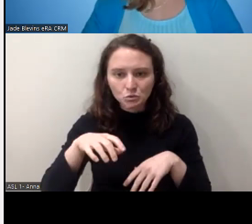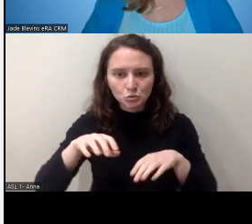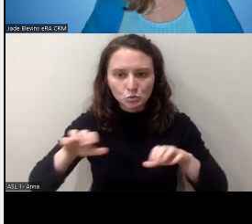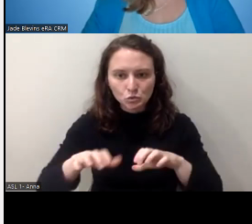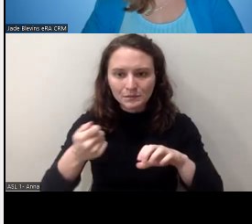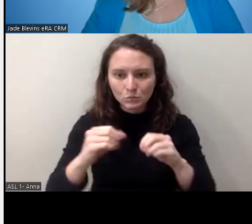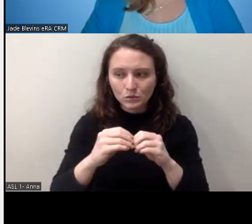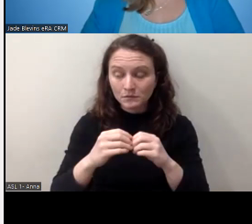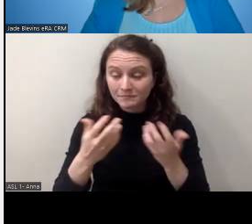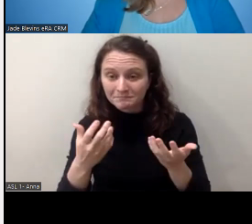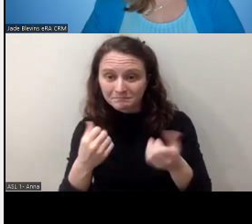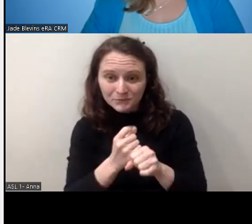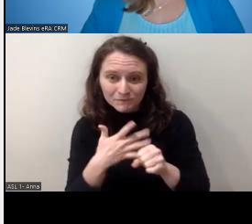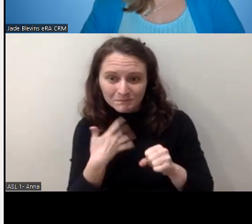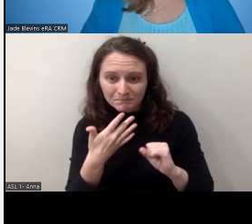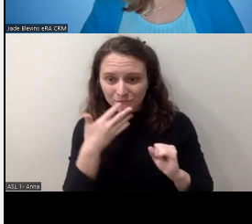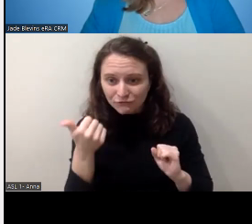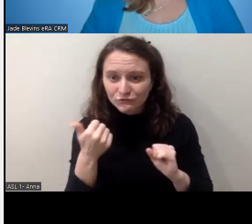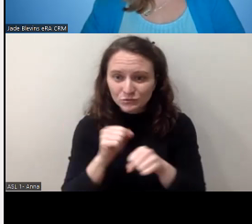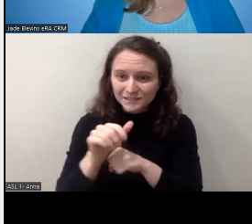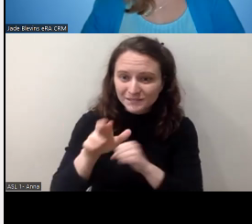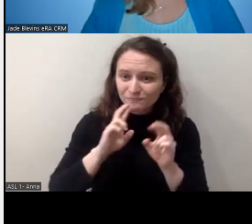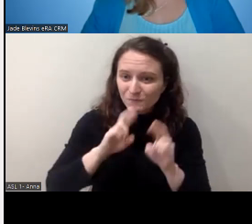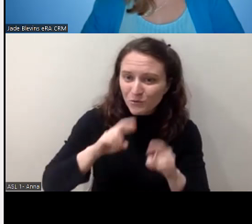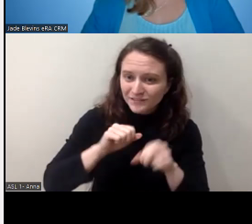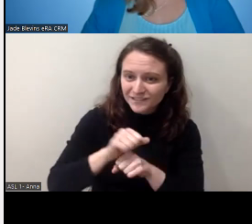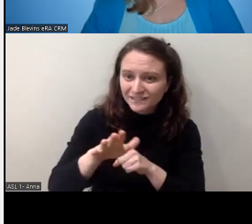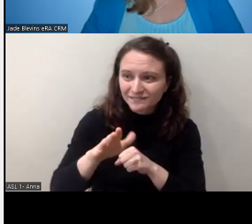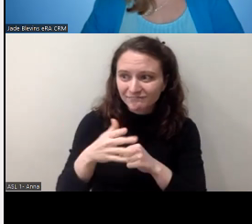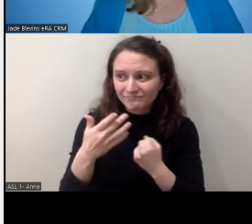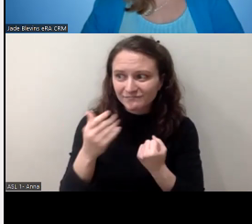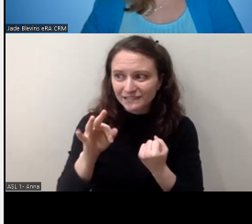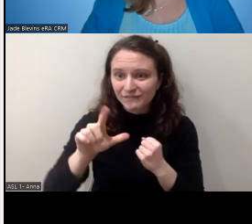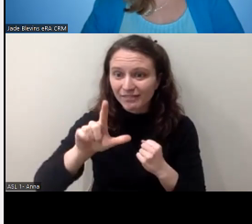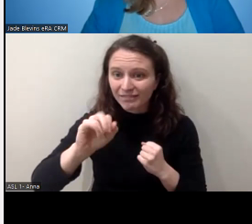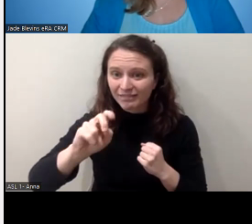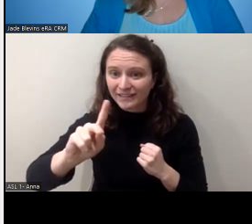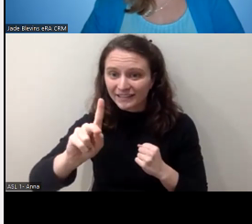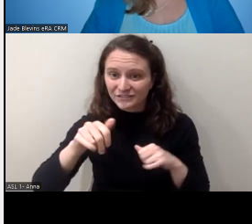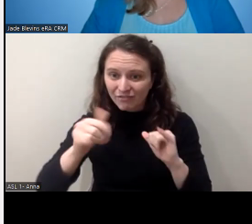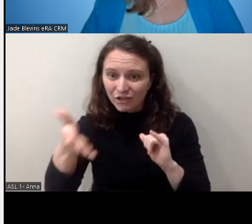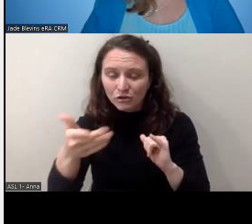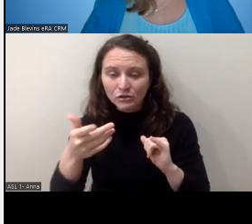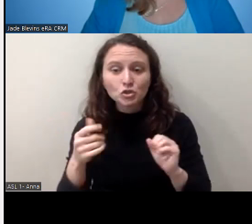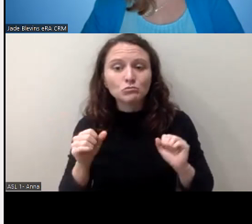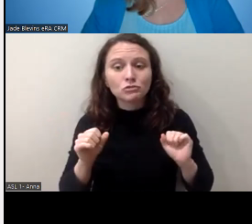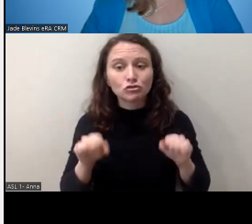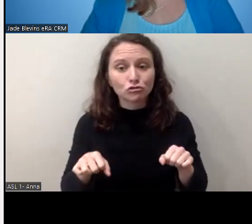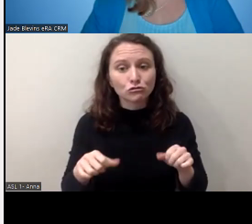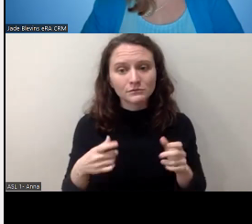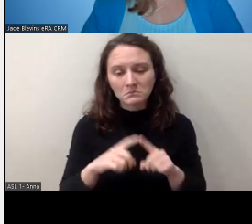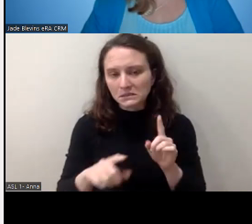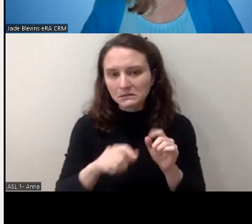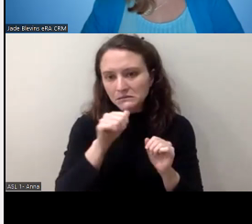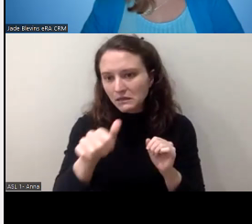feel better to submit reports, if the links are still there, you should be able to, but it is no longer